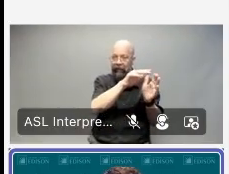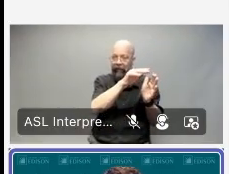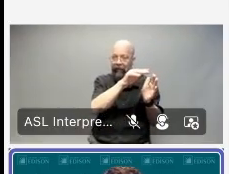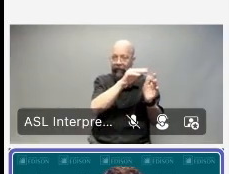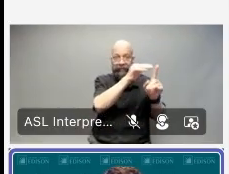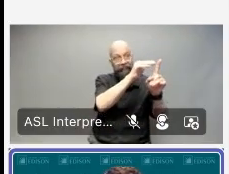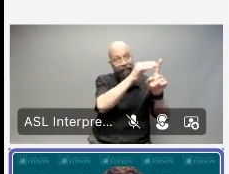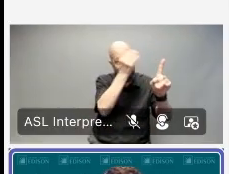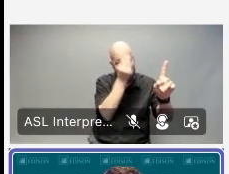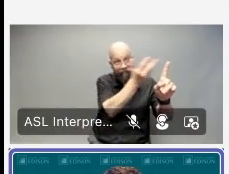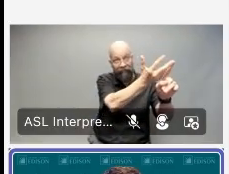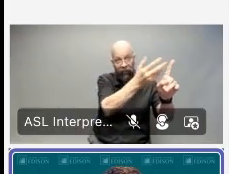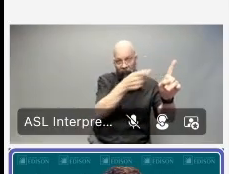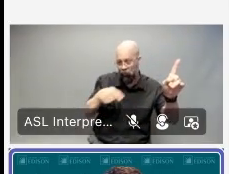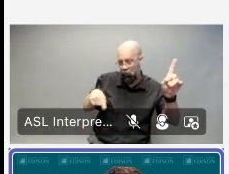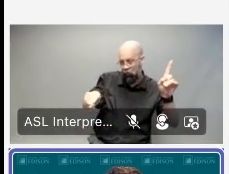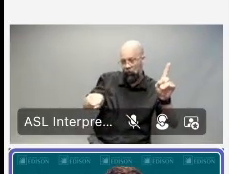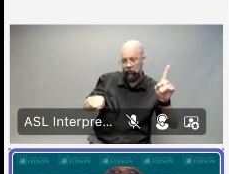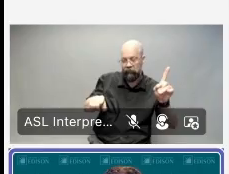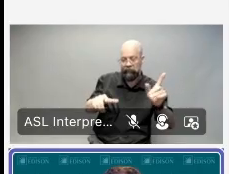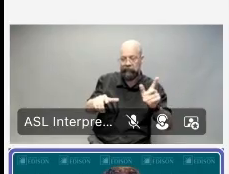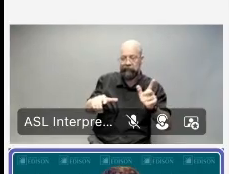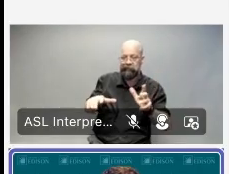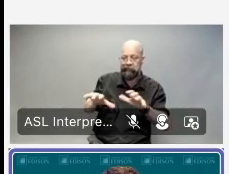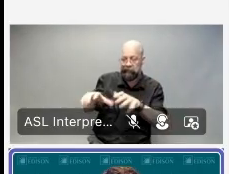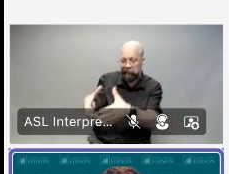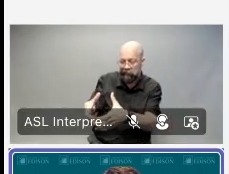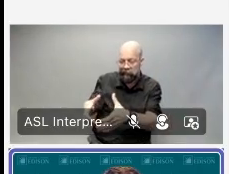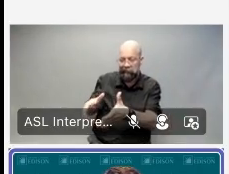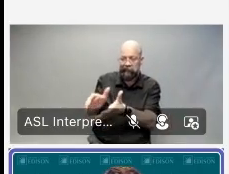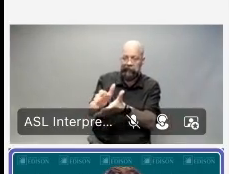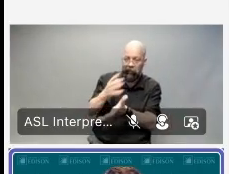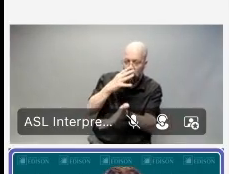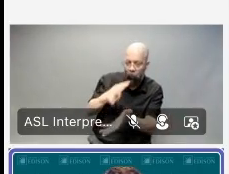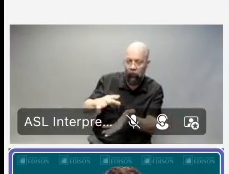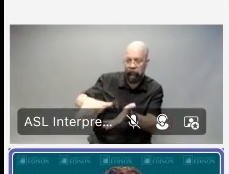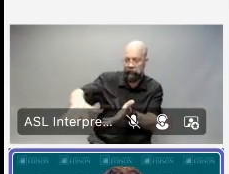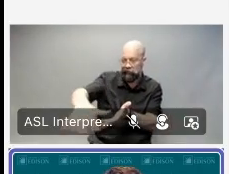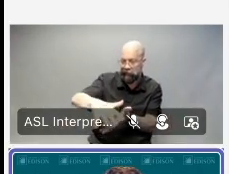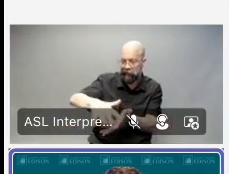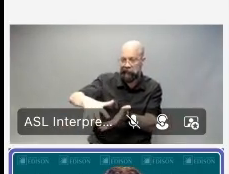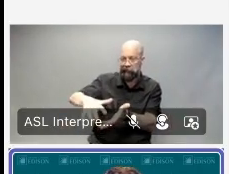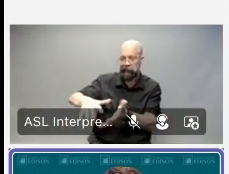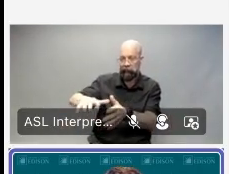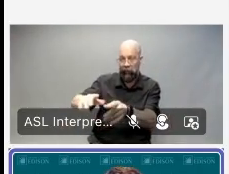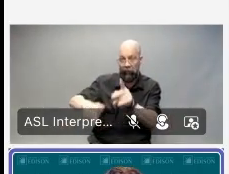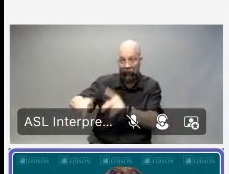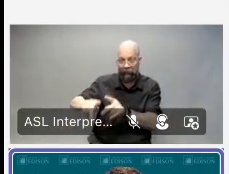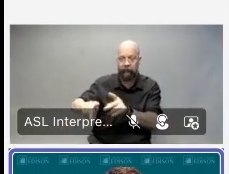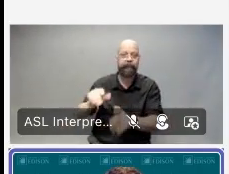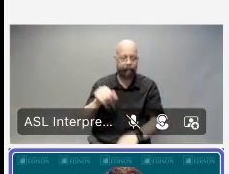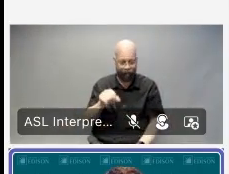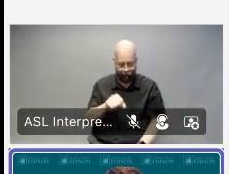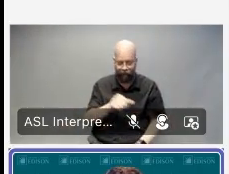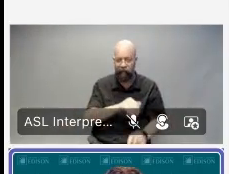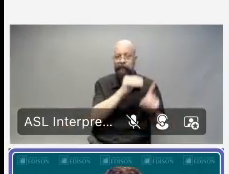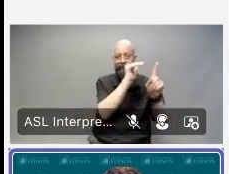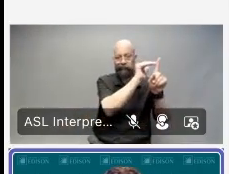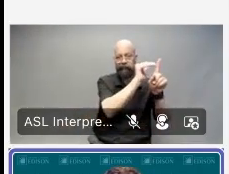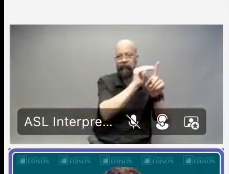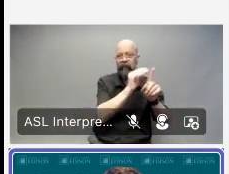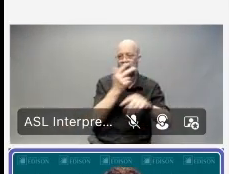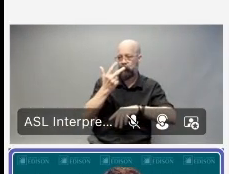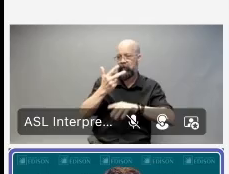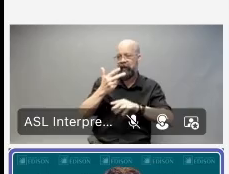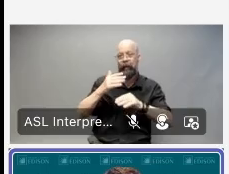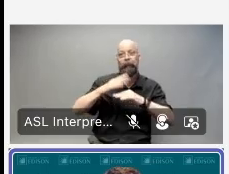vulnerable populations can be considered and protected? Yes, absolutely, Gerald. We're in touch typically at least 72 hours in advance, working